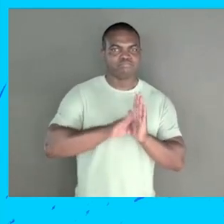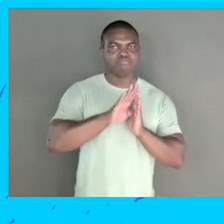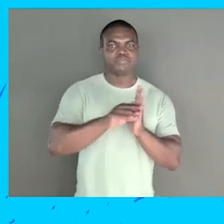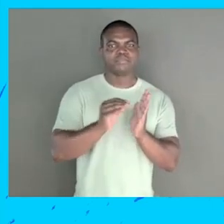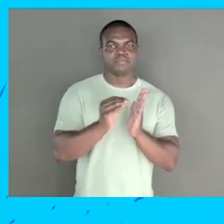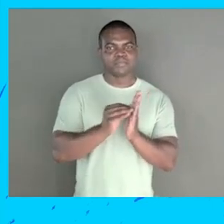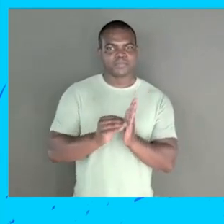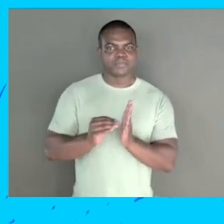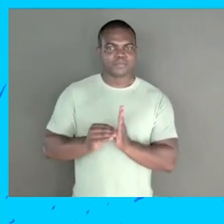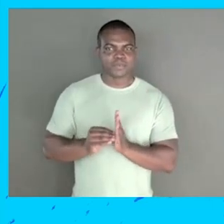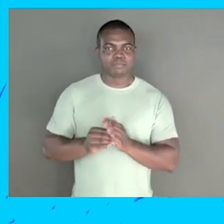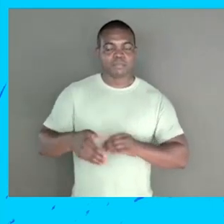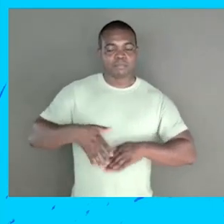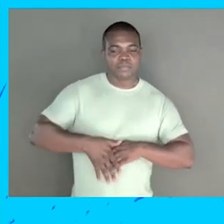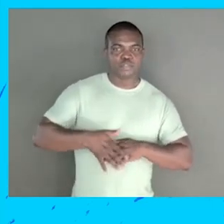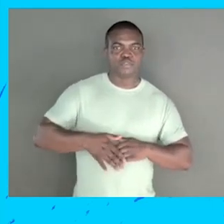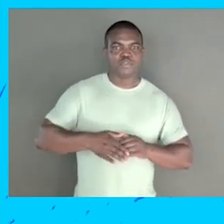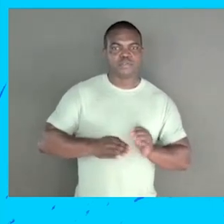body,